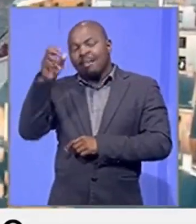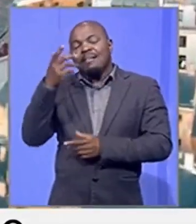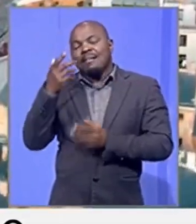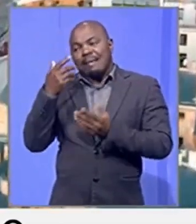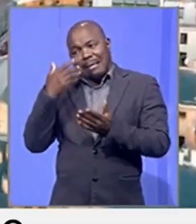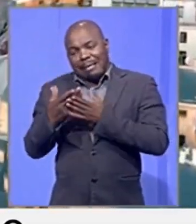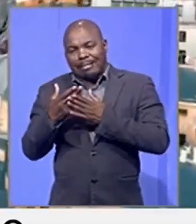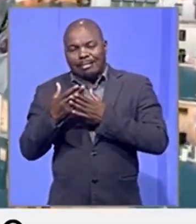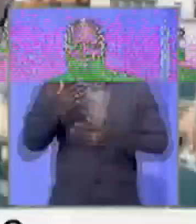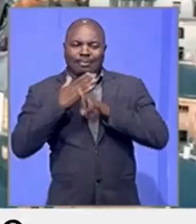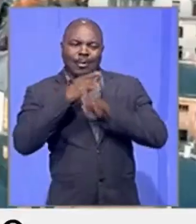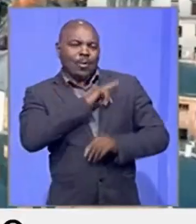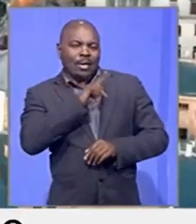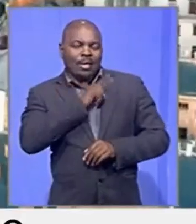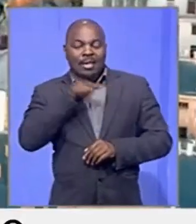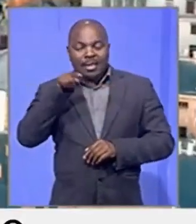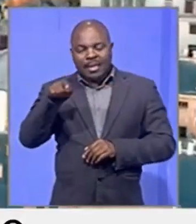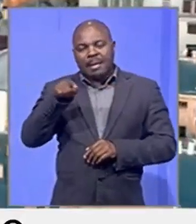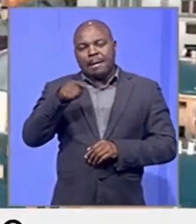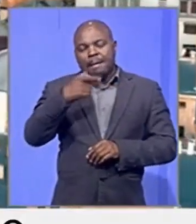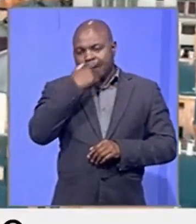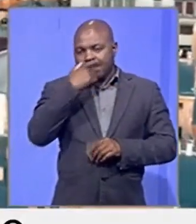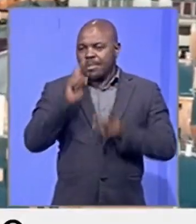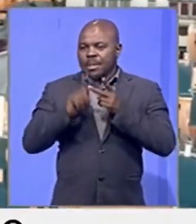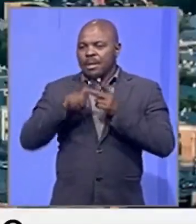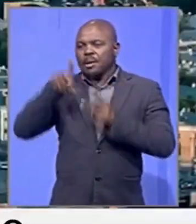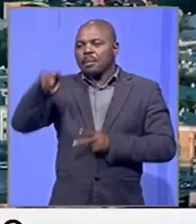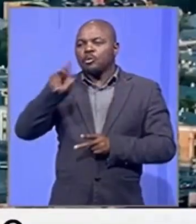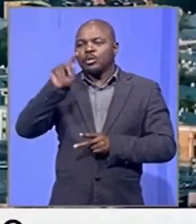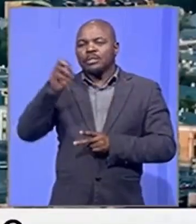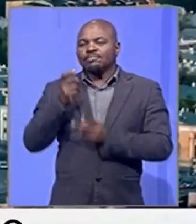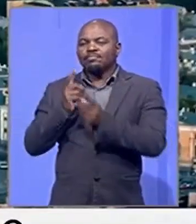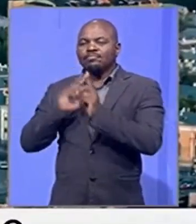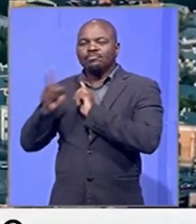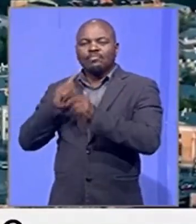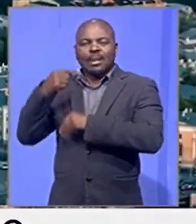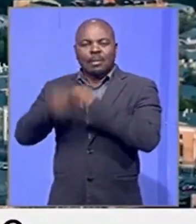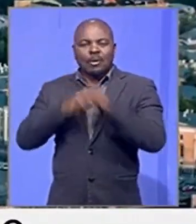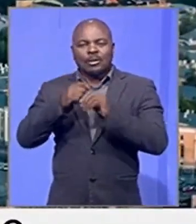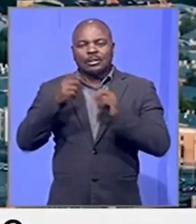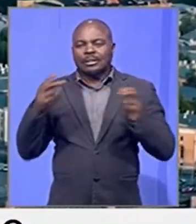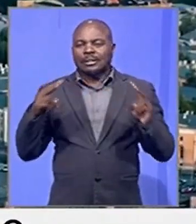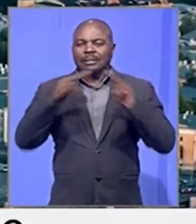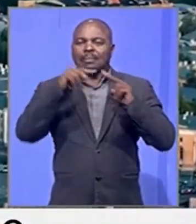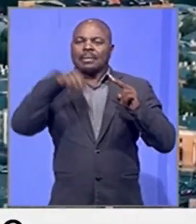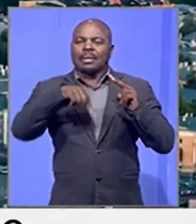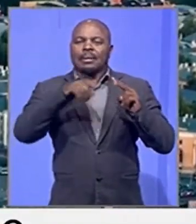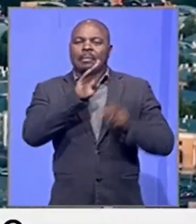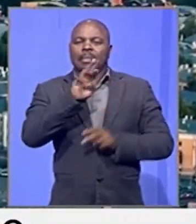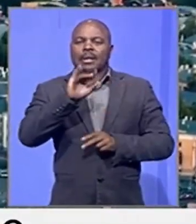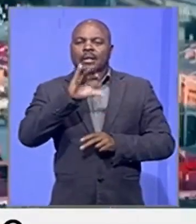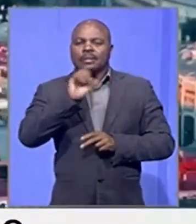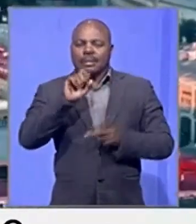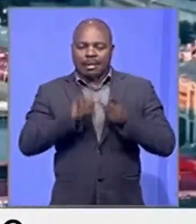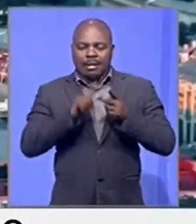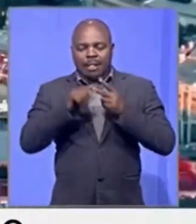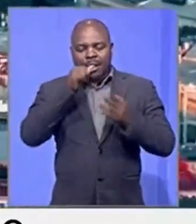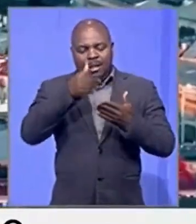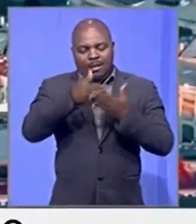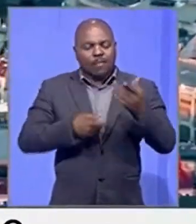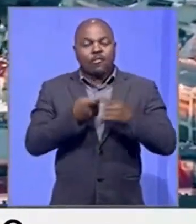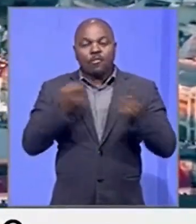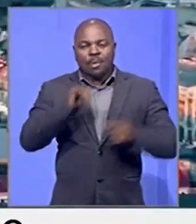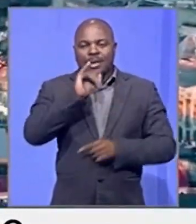ke ditherisano gareng ga Ramaphosa le Putin tebang le mathata a lebaneng kopano kgolo ya Brics go akaretsa le lekwalo tshwaro le le rebotsweng